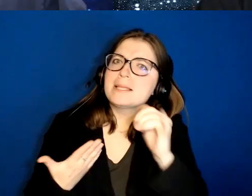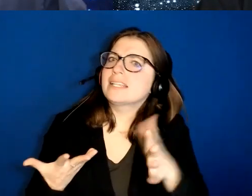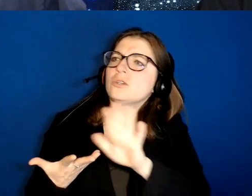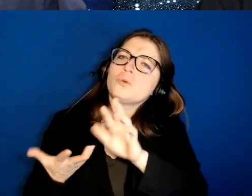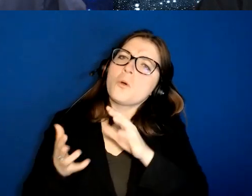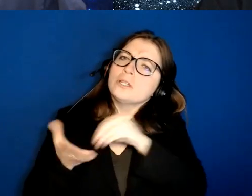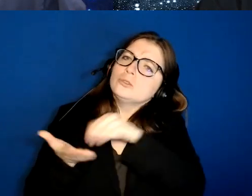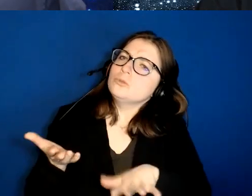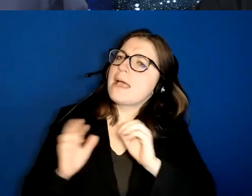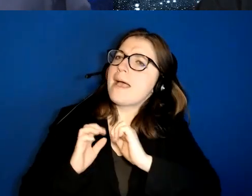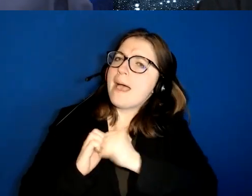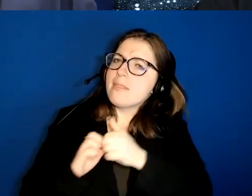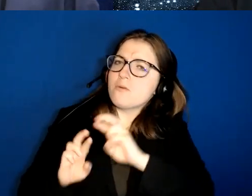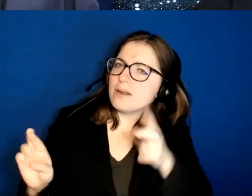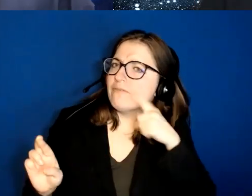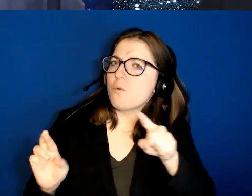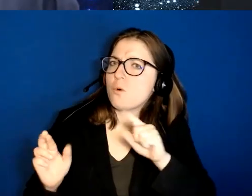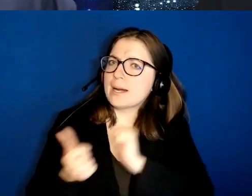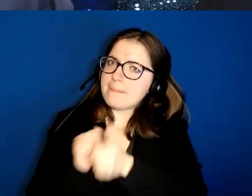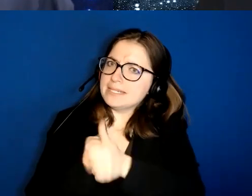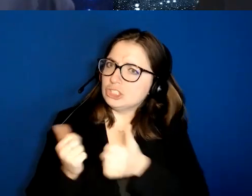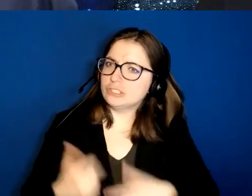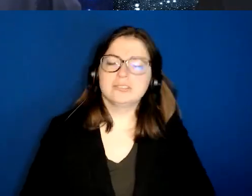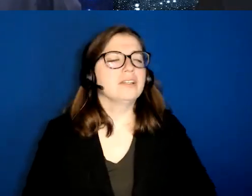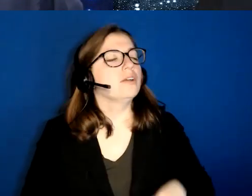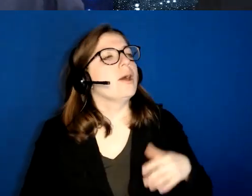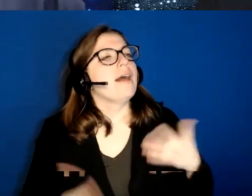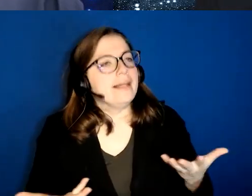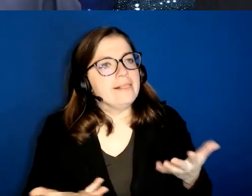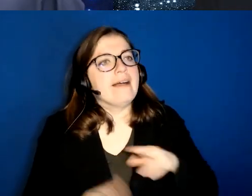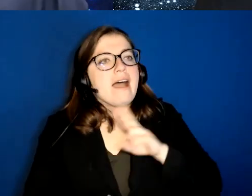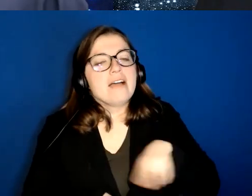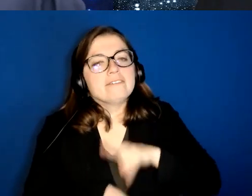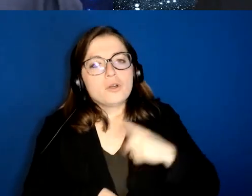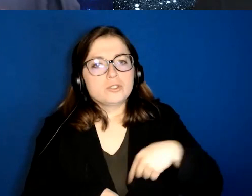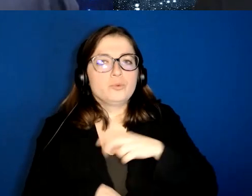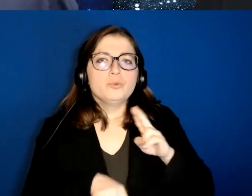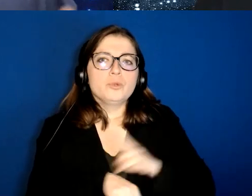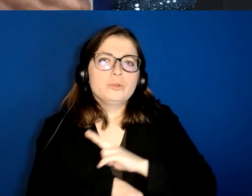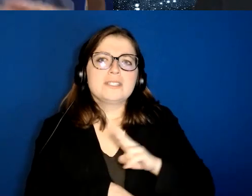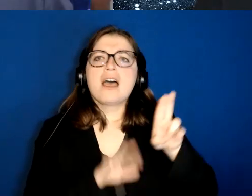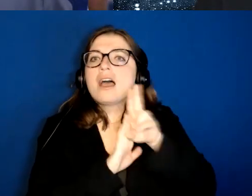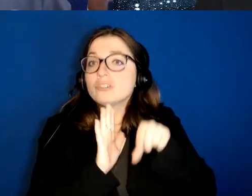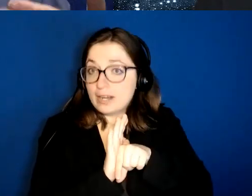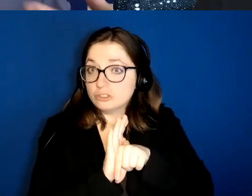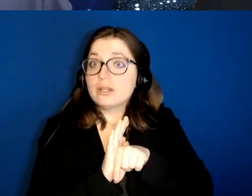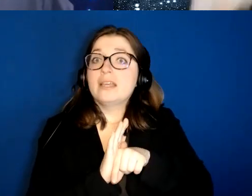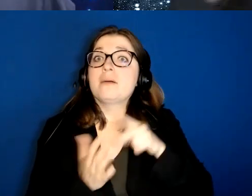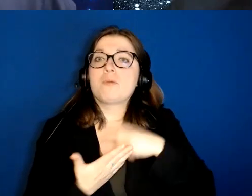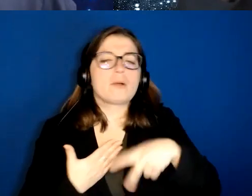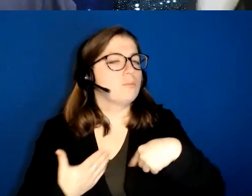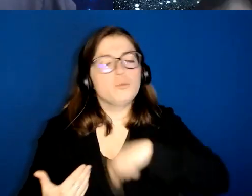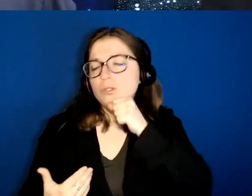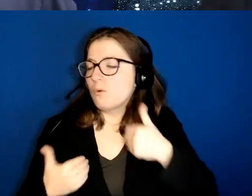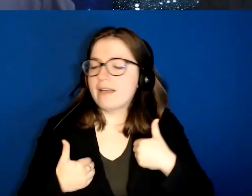these competitions? Well, of course, we have the undergraduate program. We don't actually have a separate